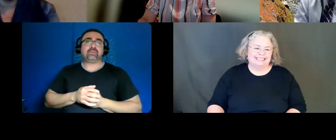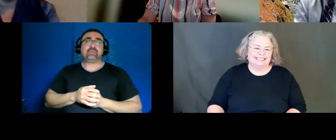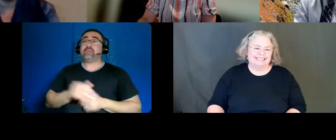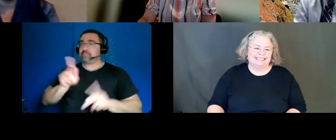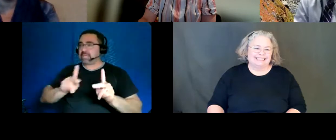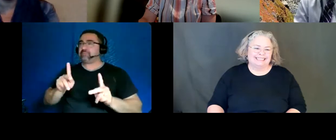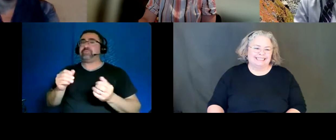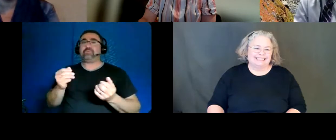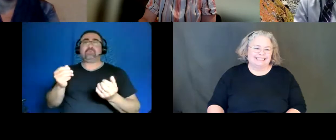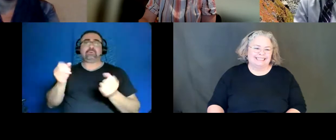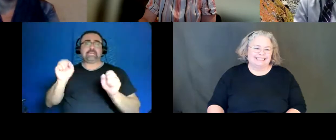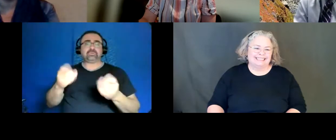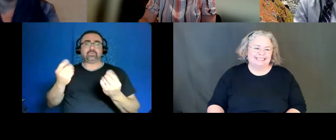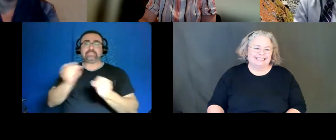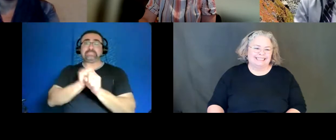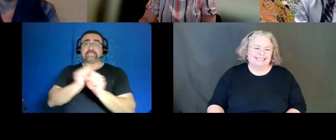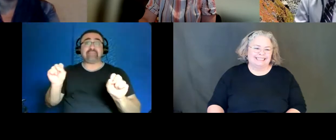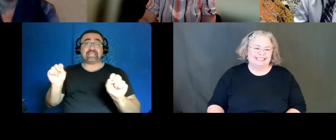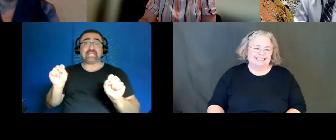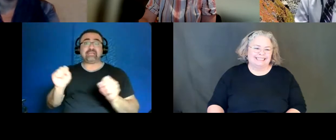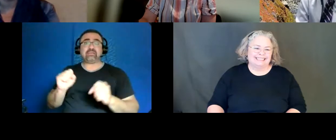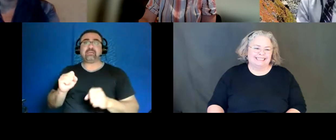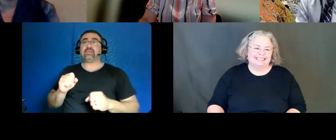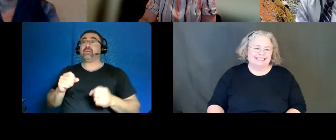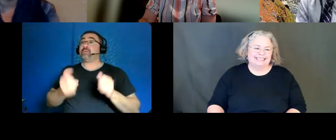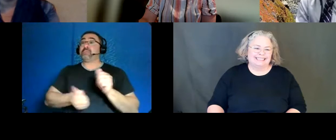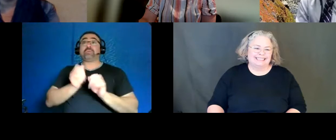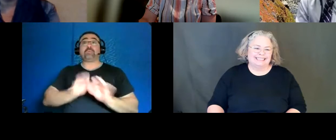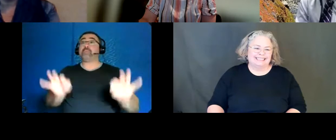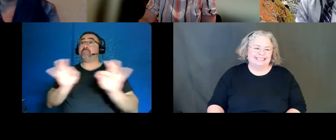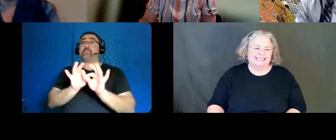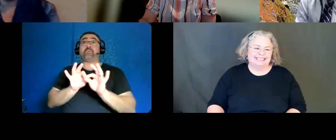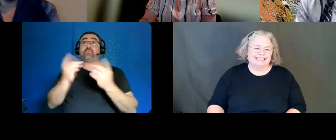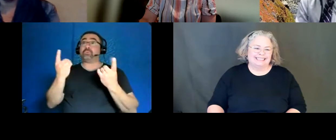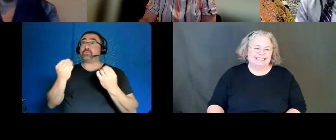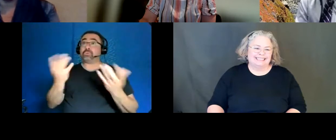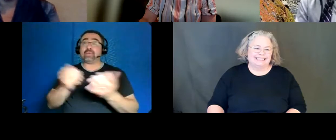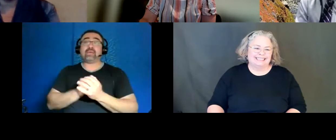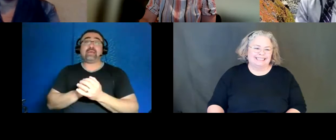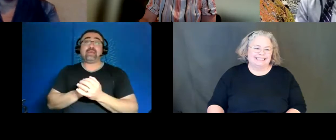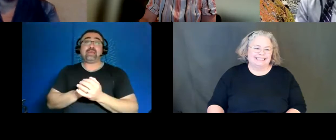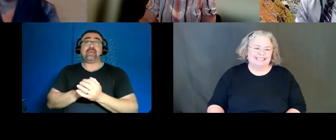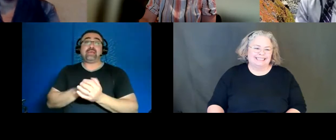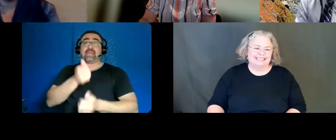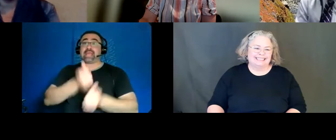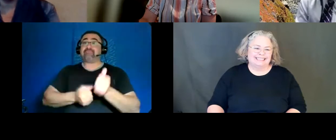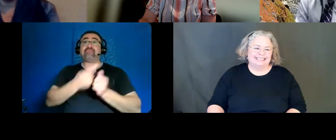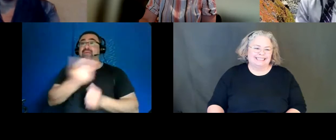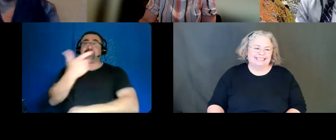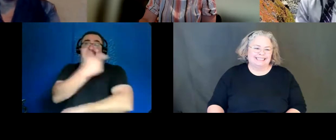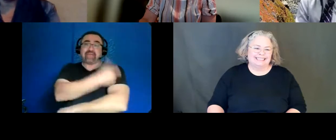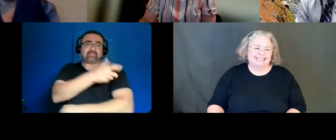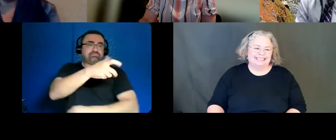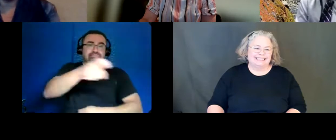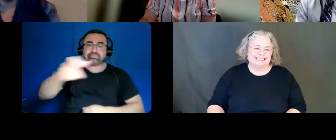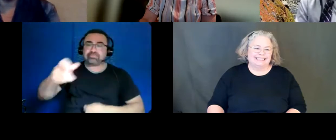it safely. I think you've mentioned that one of the most important things, which is that everybody is fully vaccinated.